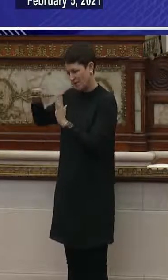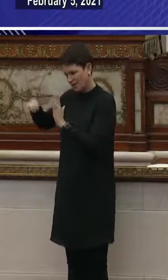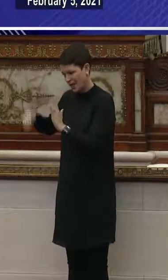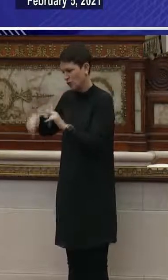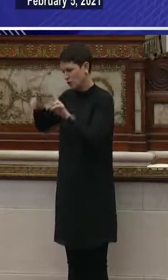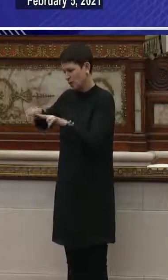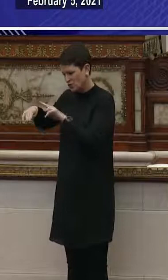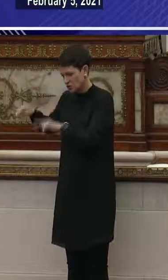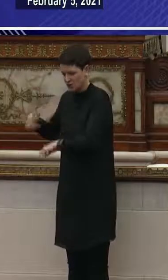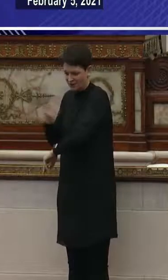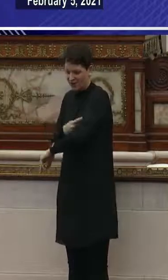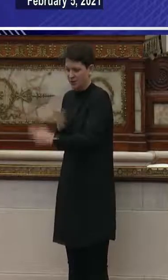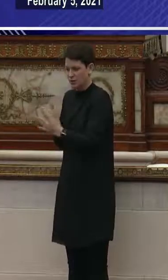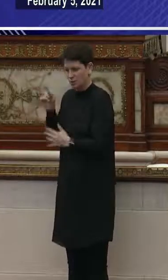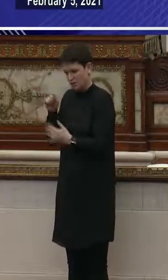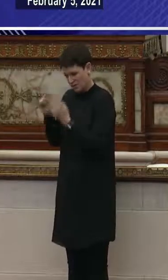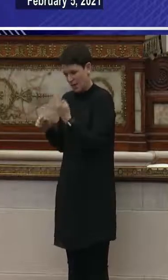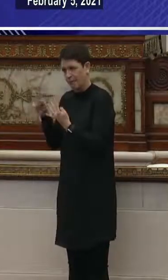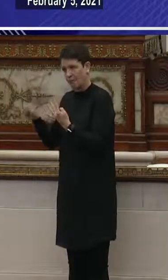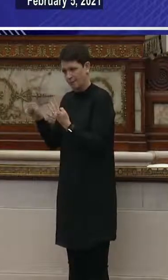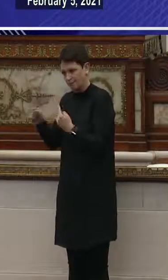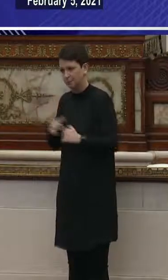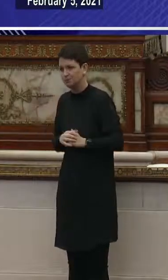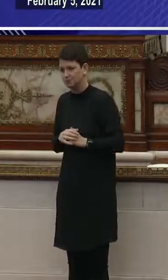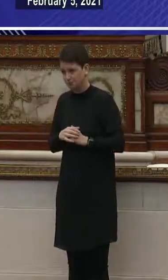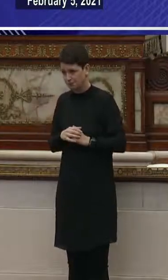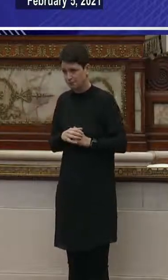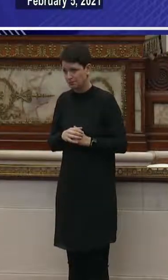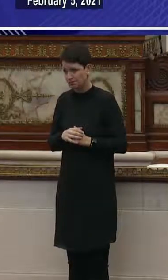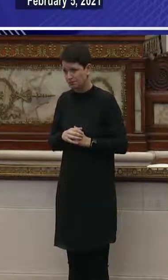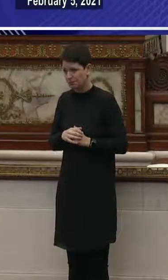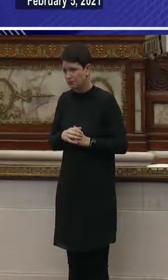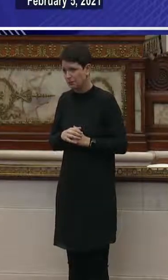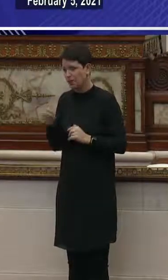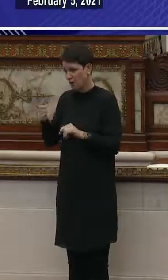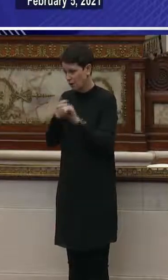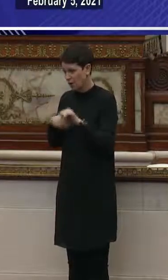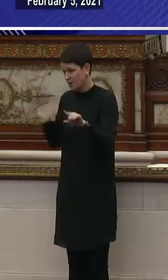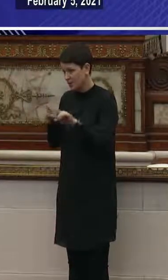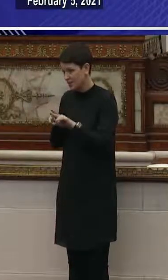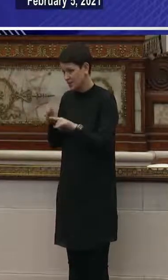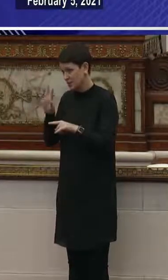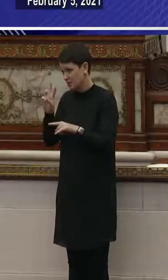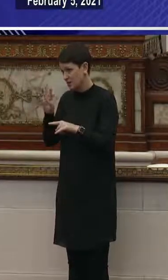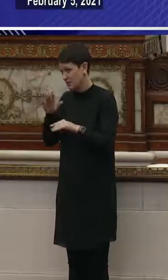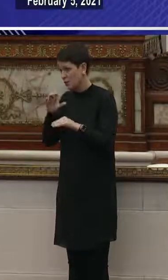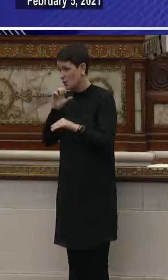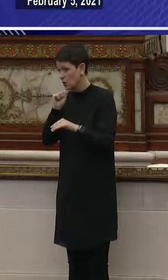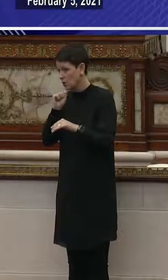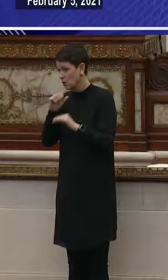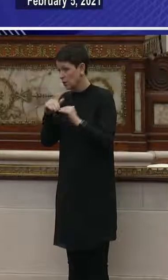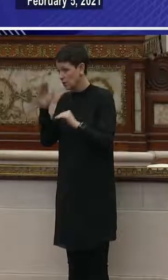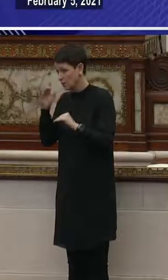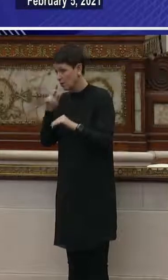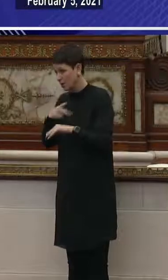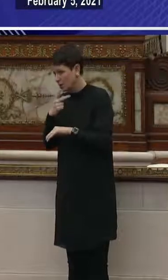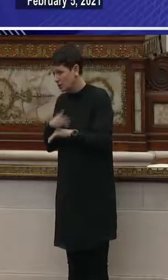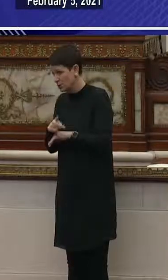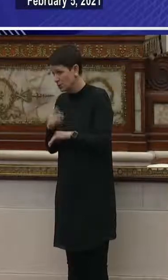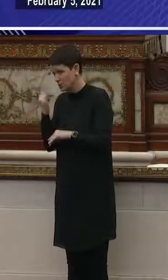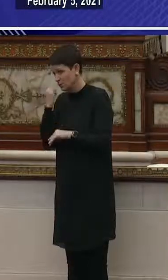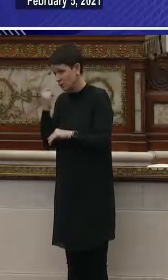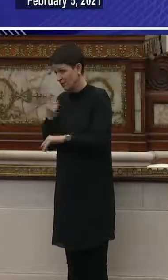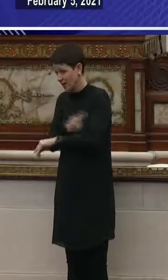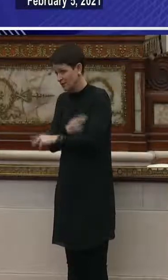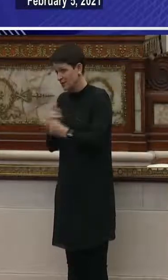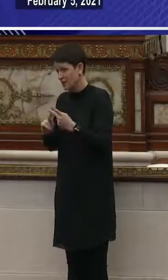and vaccinated through them. Are they are abiding by the same 65 and older patients that they get vaccinated